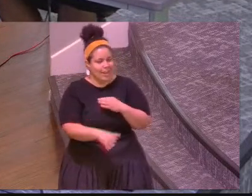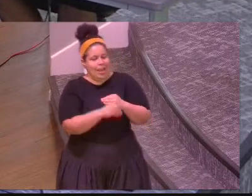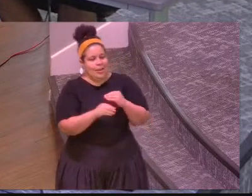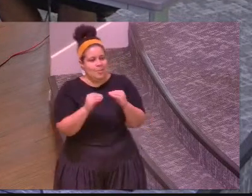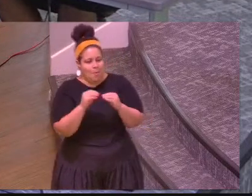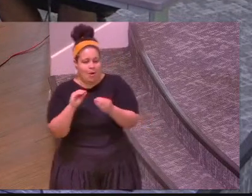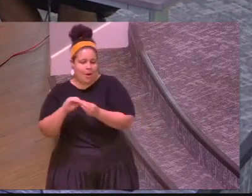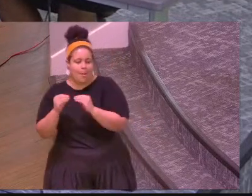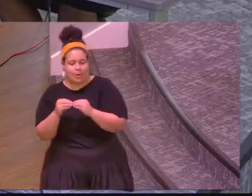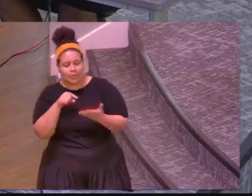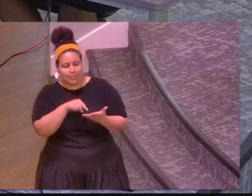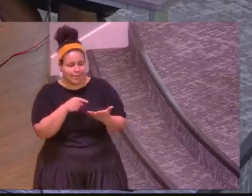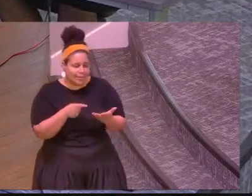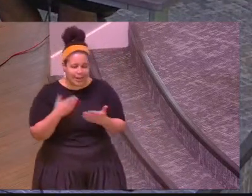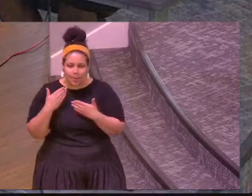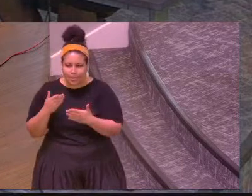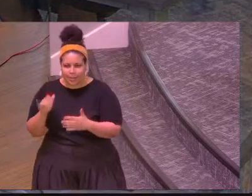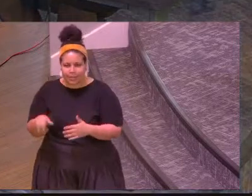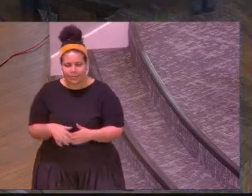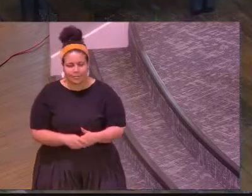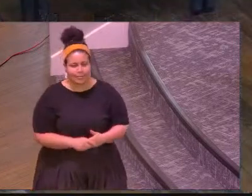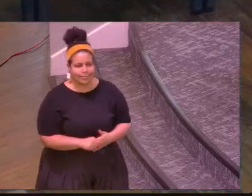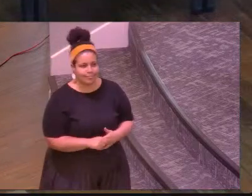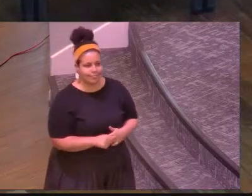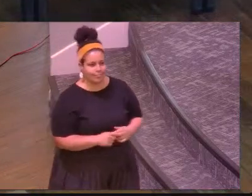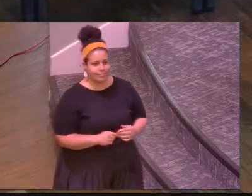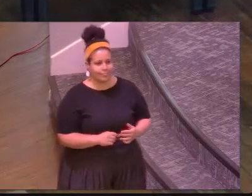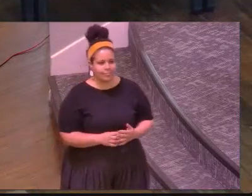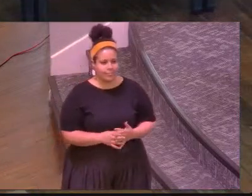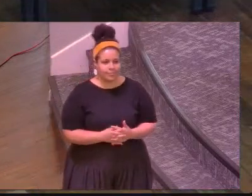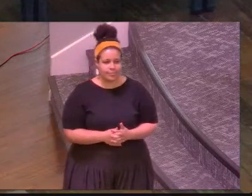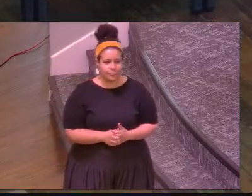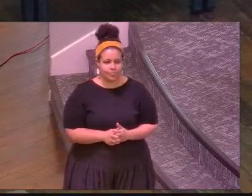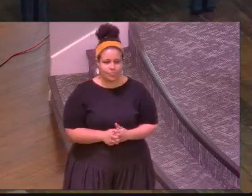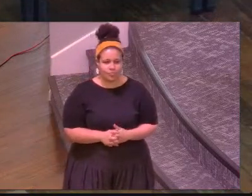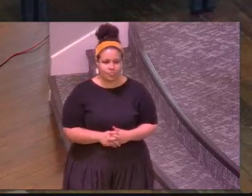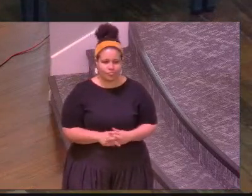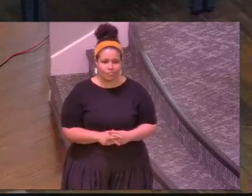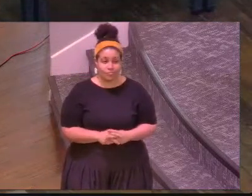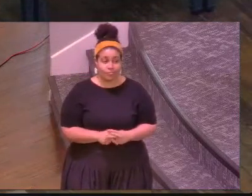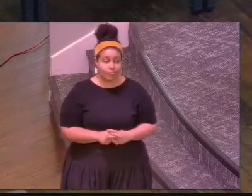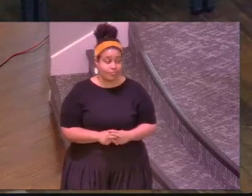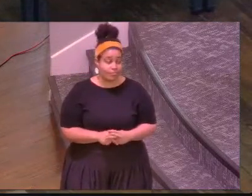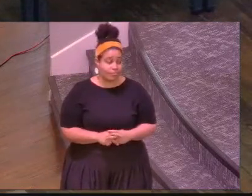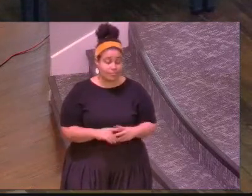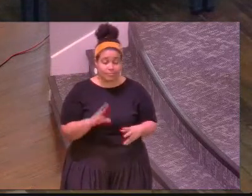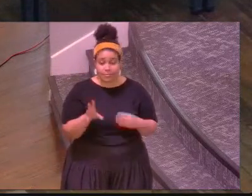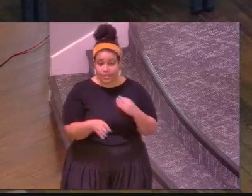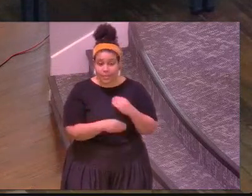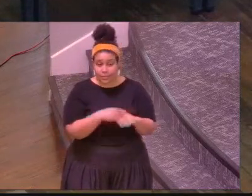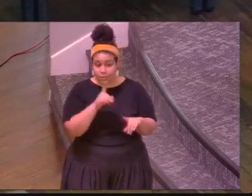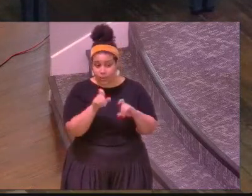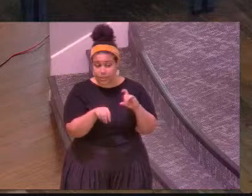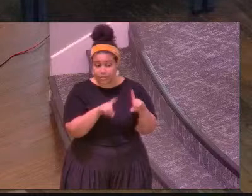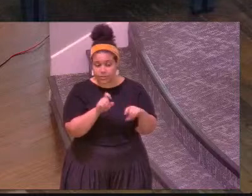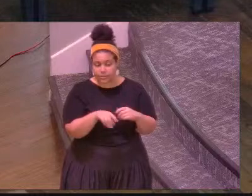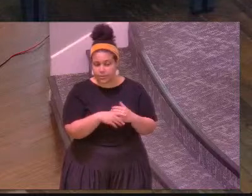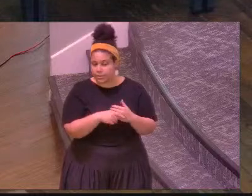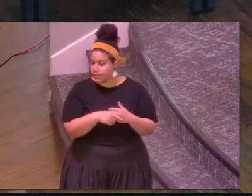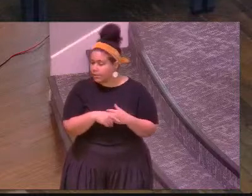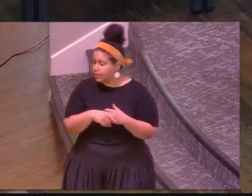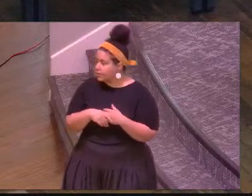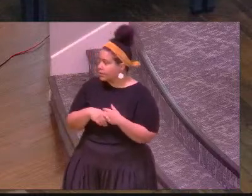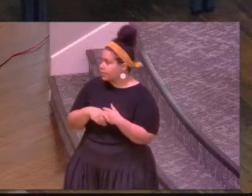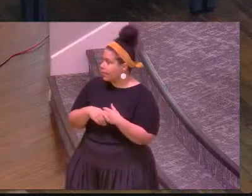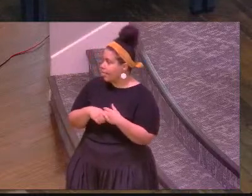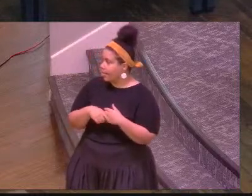I appreciate that. Yeah. So, Thank you. Any additional questions? I think And if I may, I was